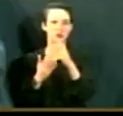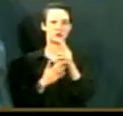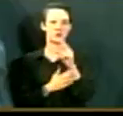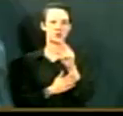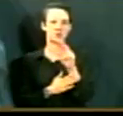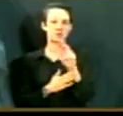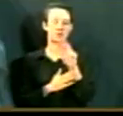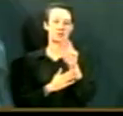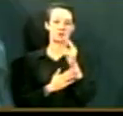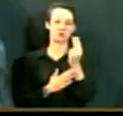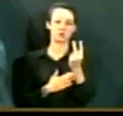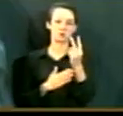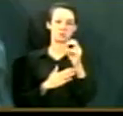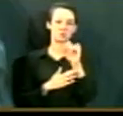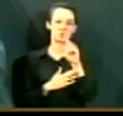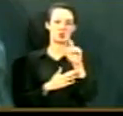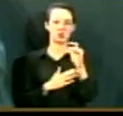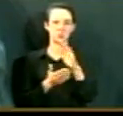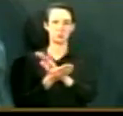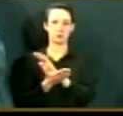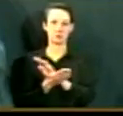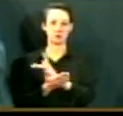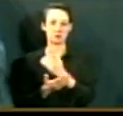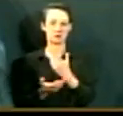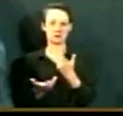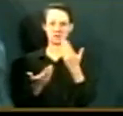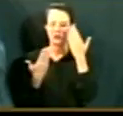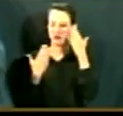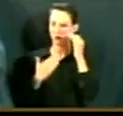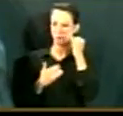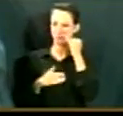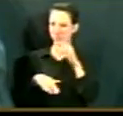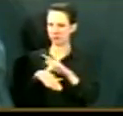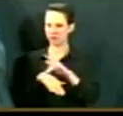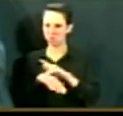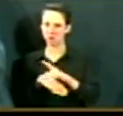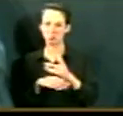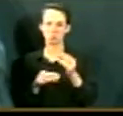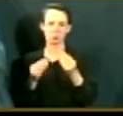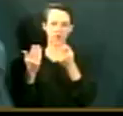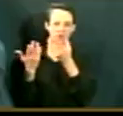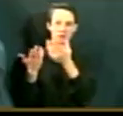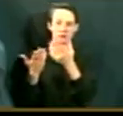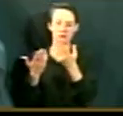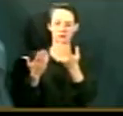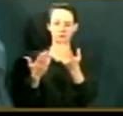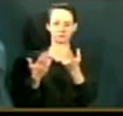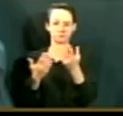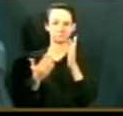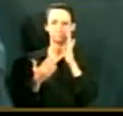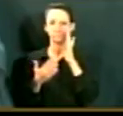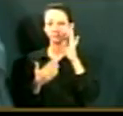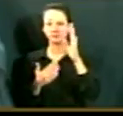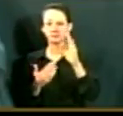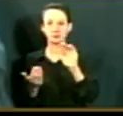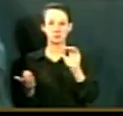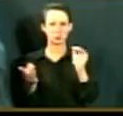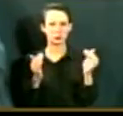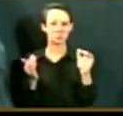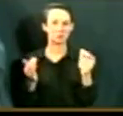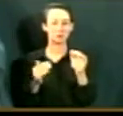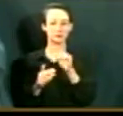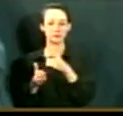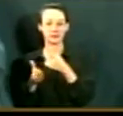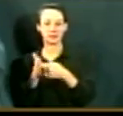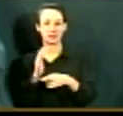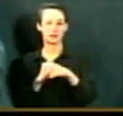handout, and I didn't know if you all had available to provide at some point a comparison between the